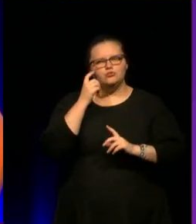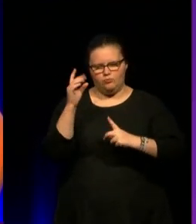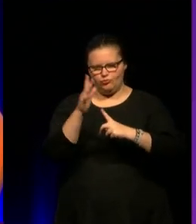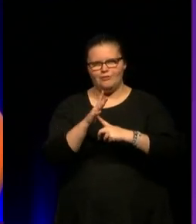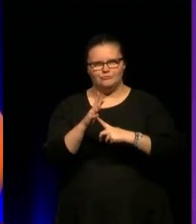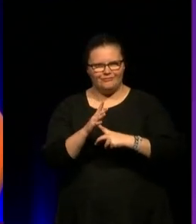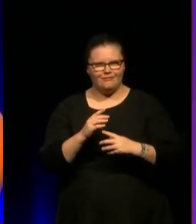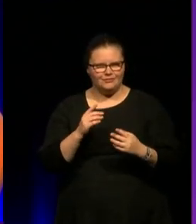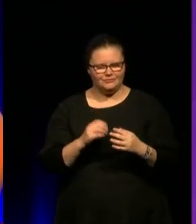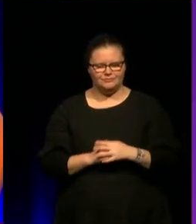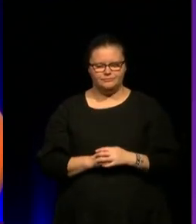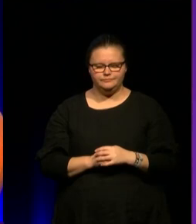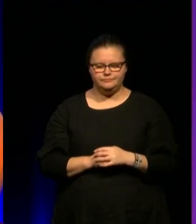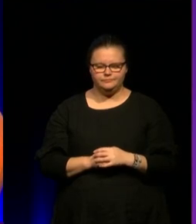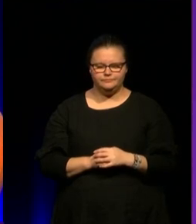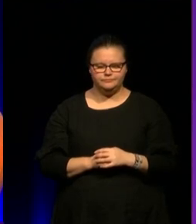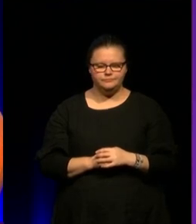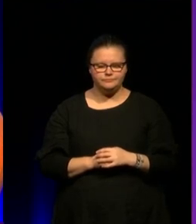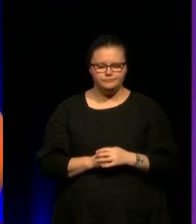working through